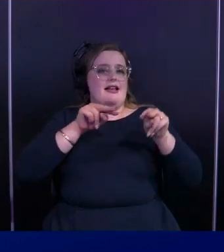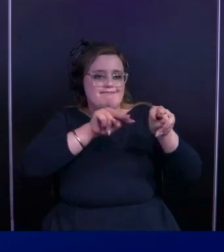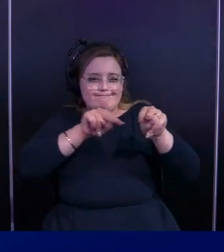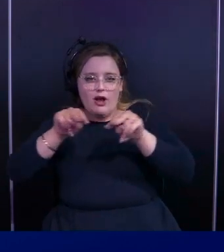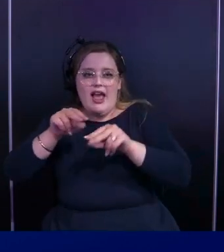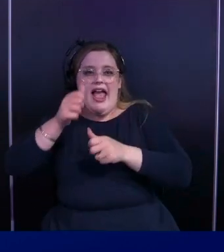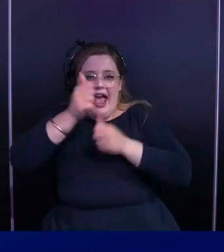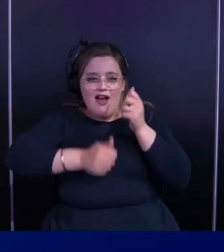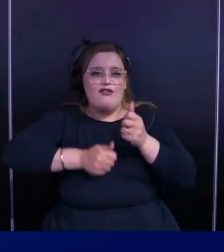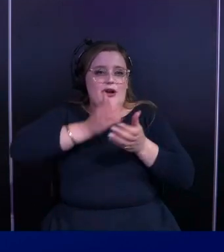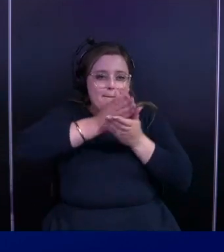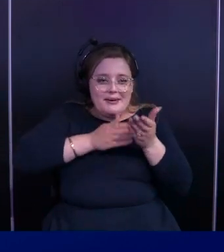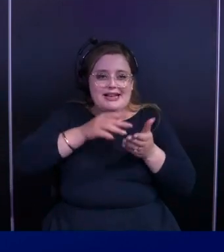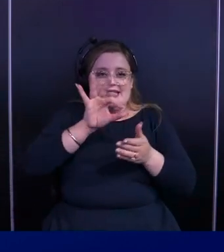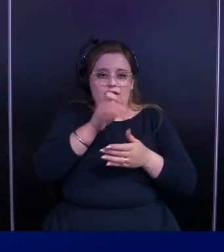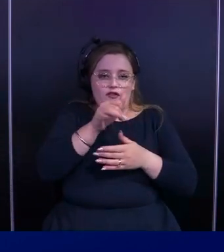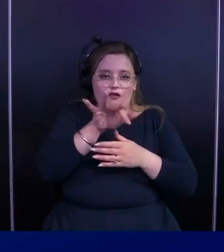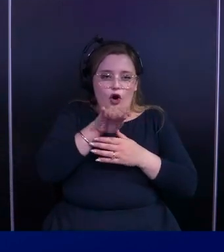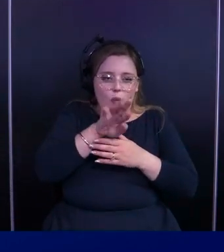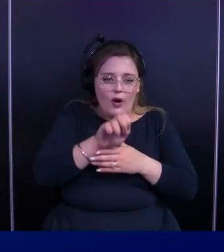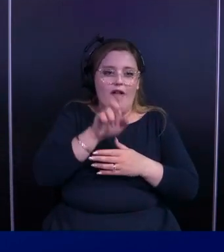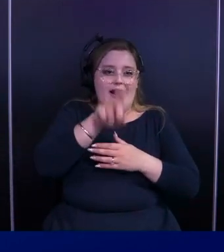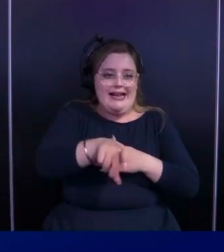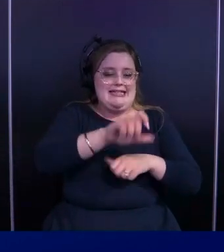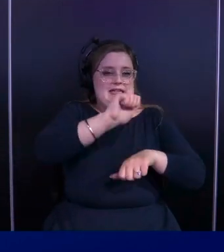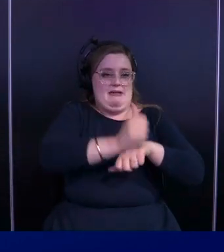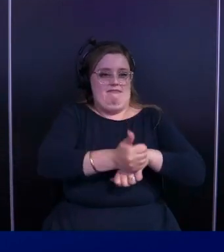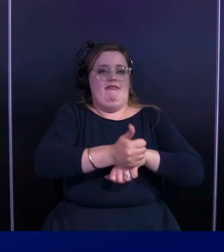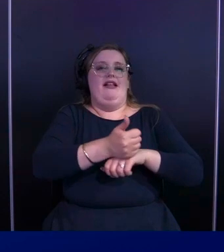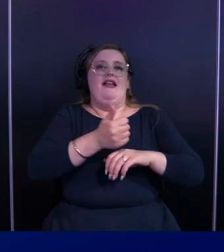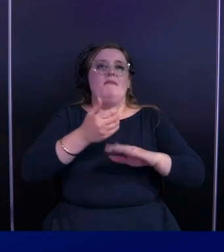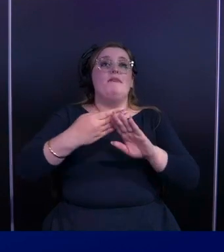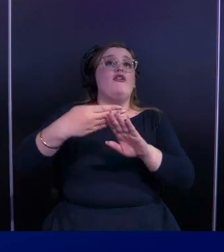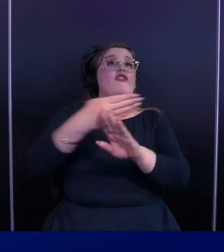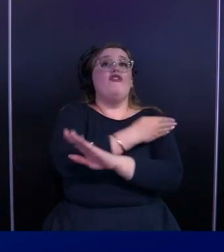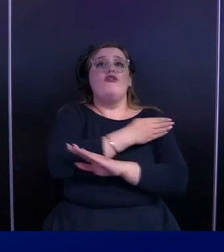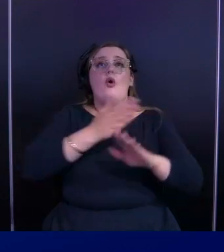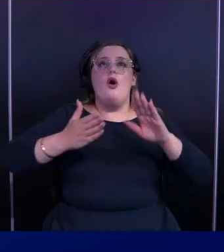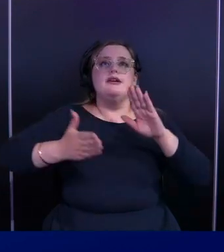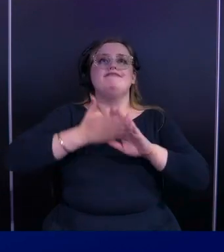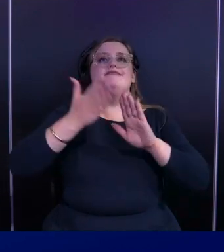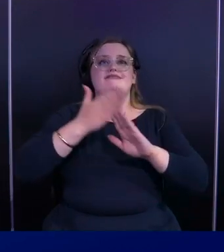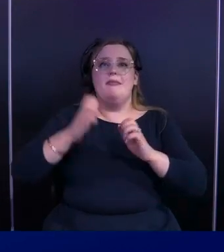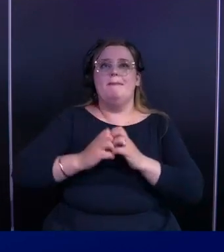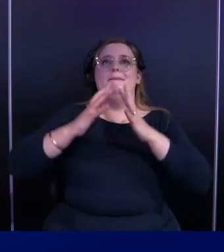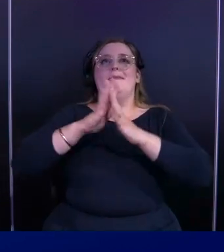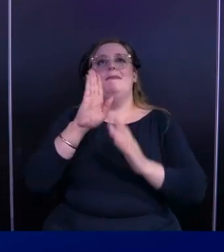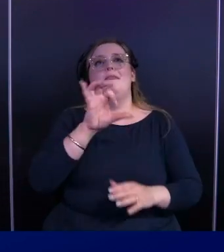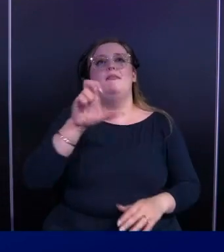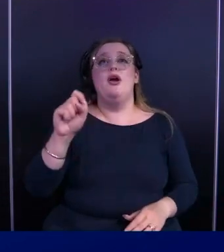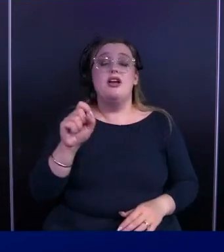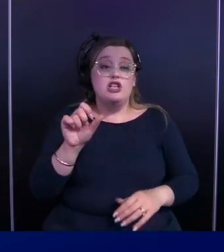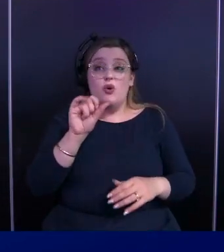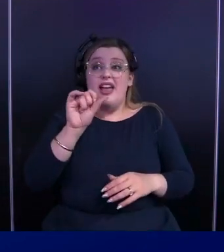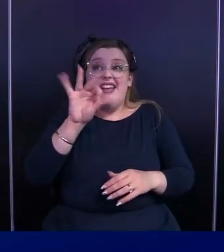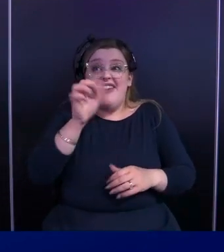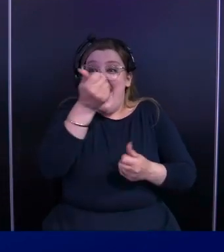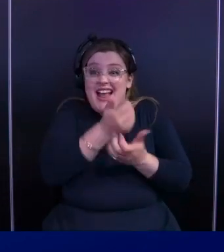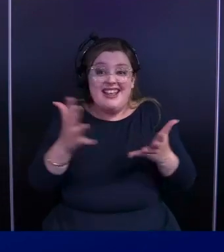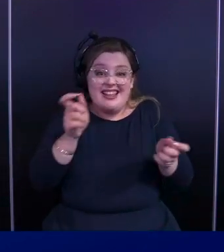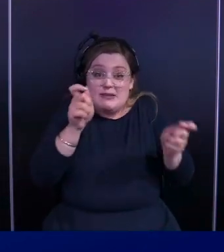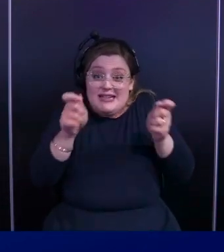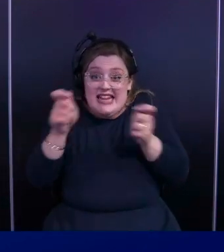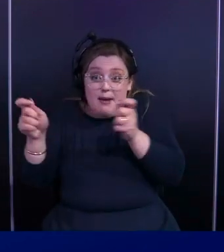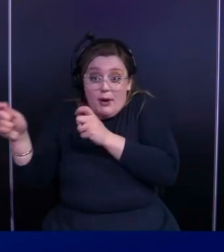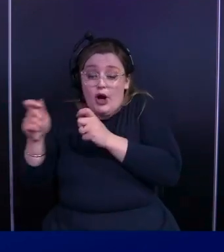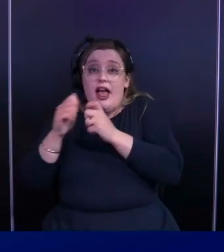needs to be in place to an expected state prior to a boot itself. So if anything has been tampered, the boot just won't even happen. Exactly. Right?